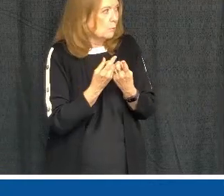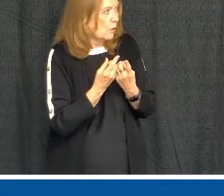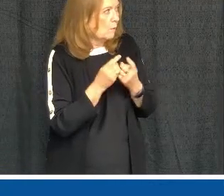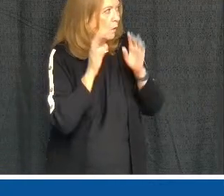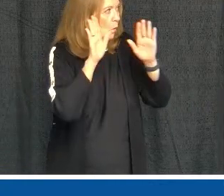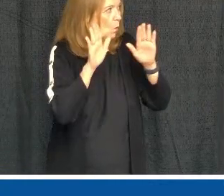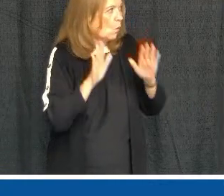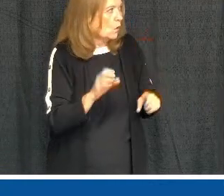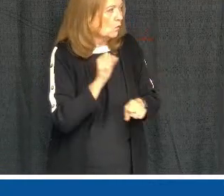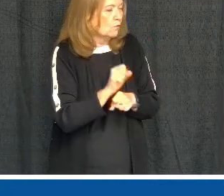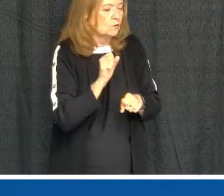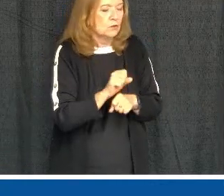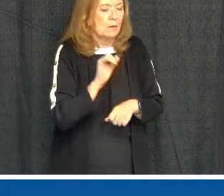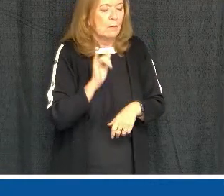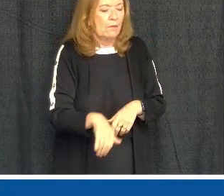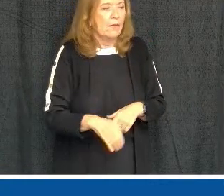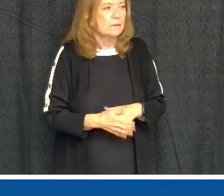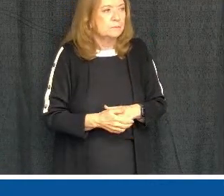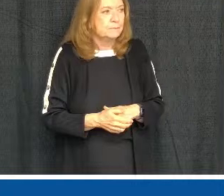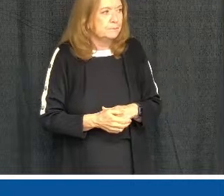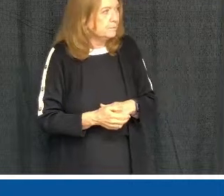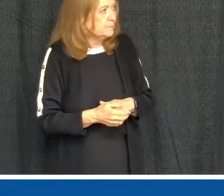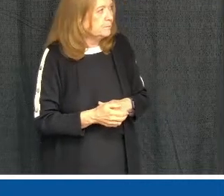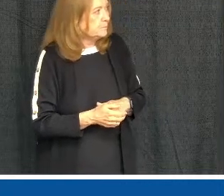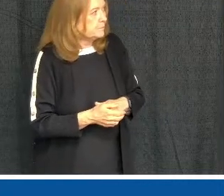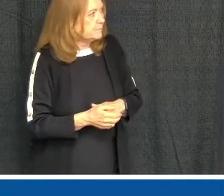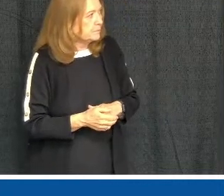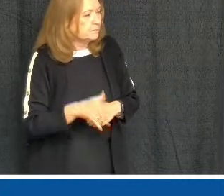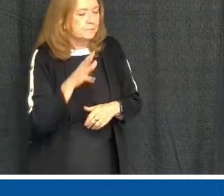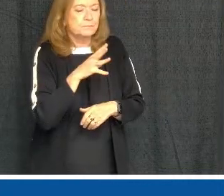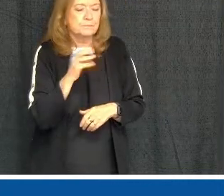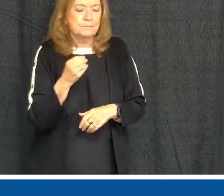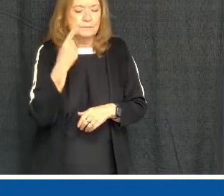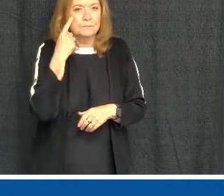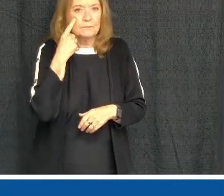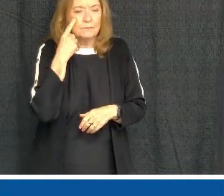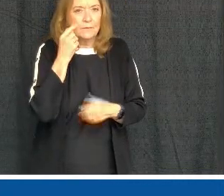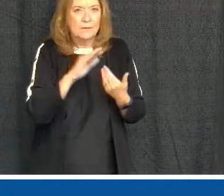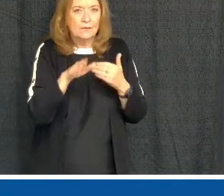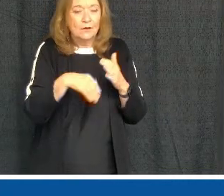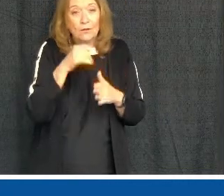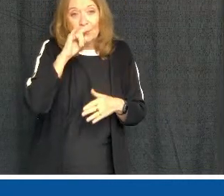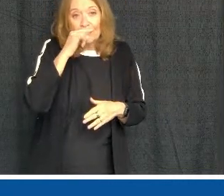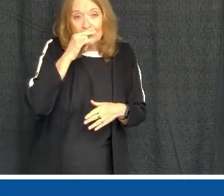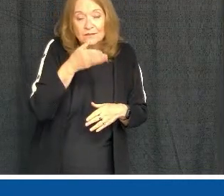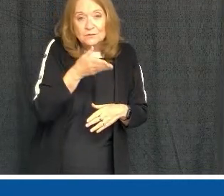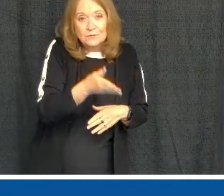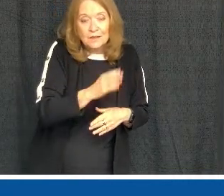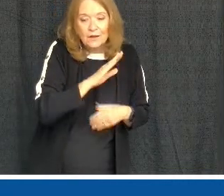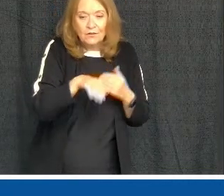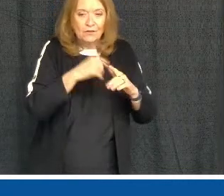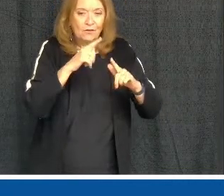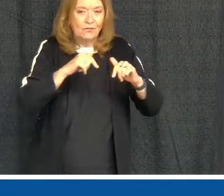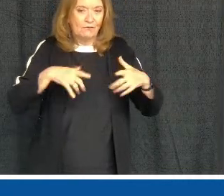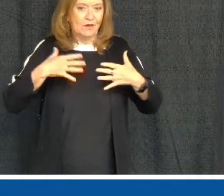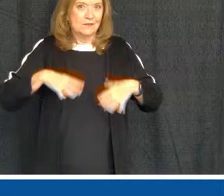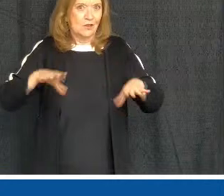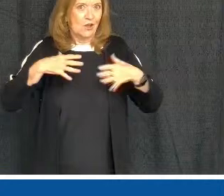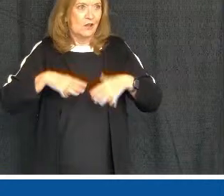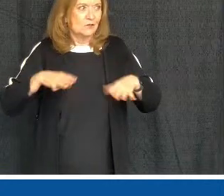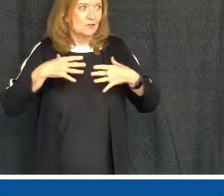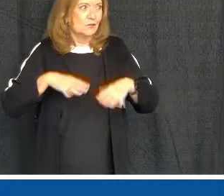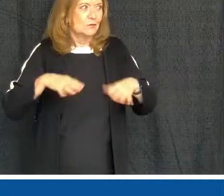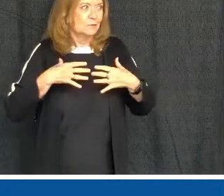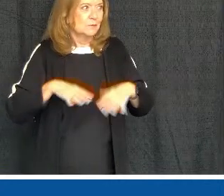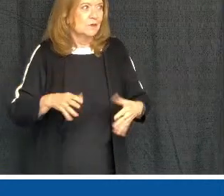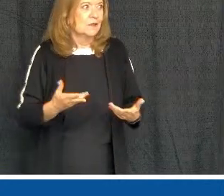wonderful job on that. And I think of all the kiddos that were there and all the various costumes that I couldn't